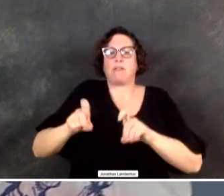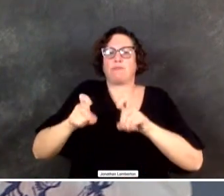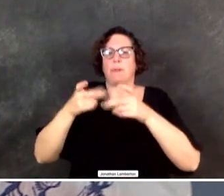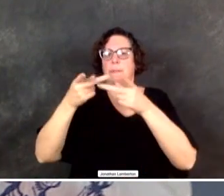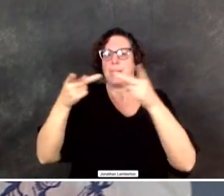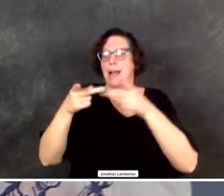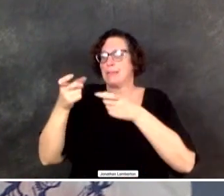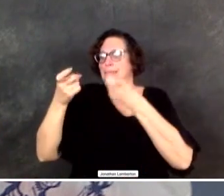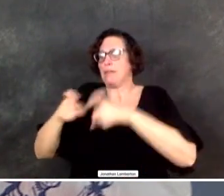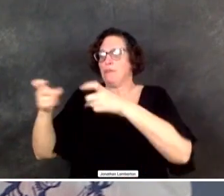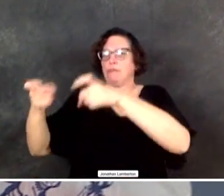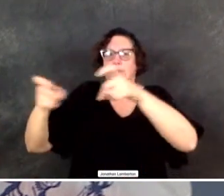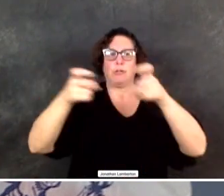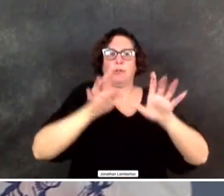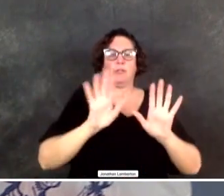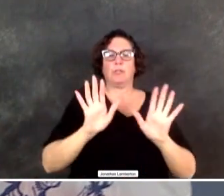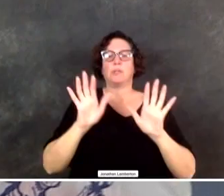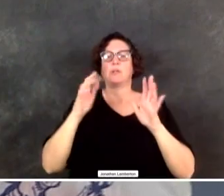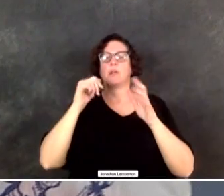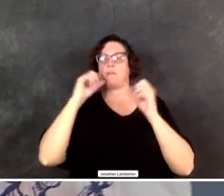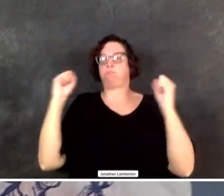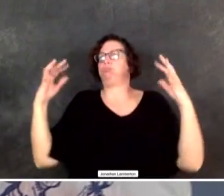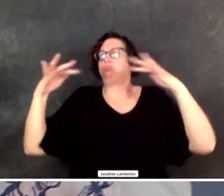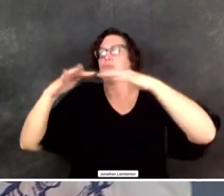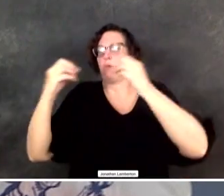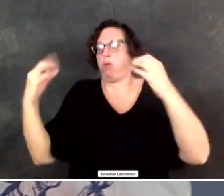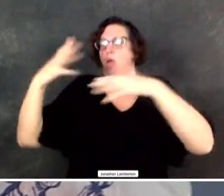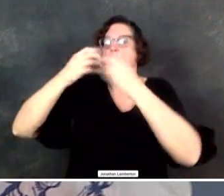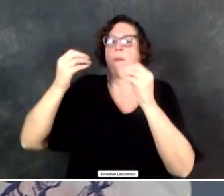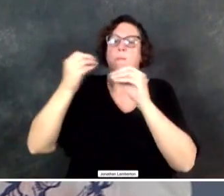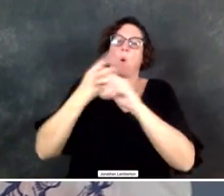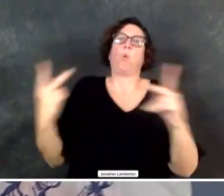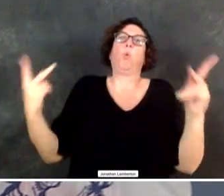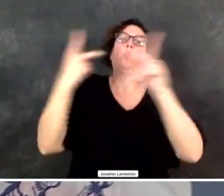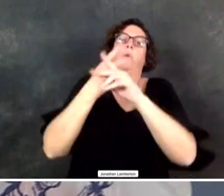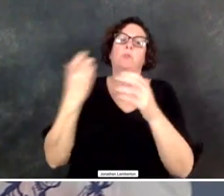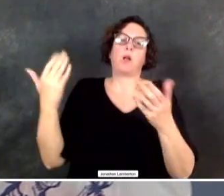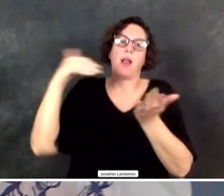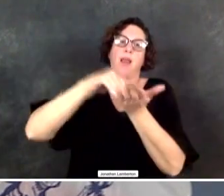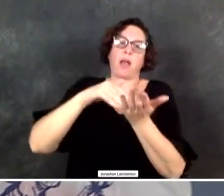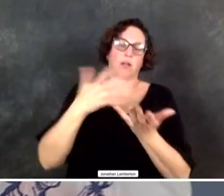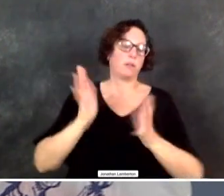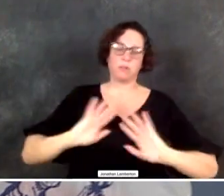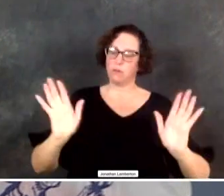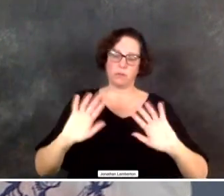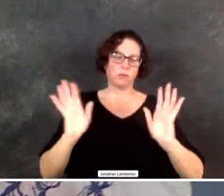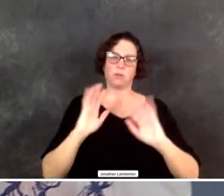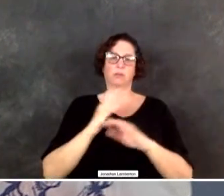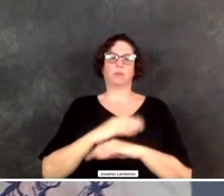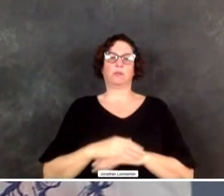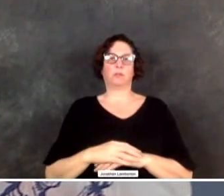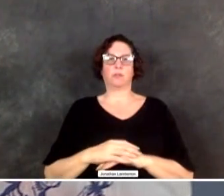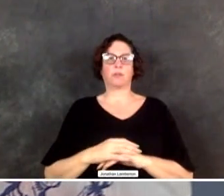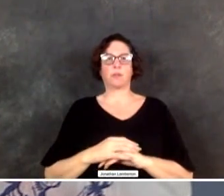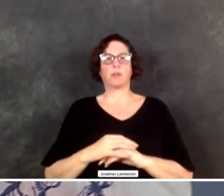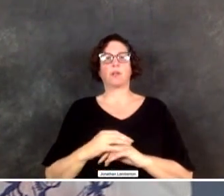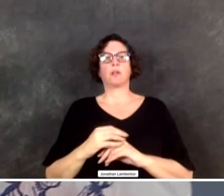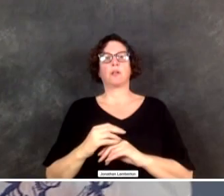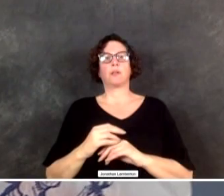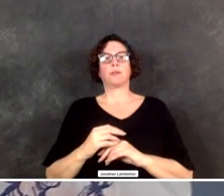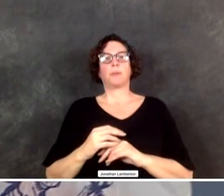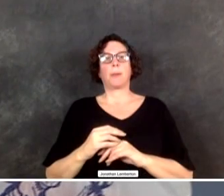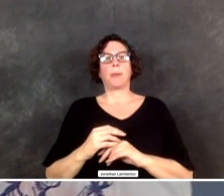and I'll ask the DOT to look at this, you know, we have to, unlike Oakland, which is a noticeable size